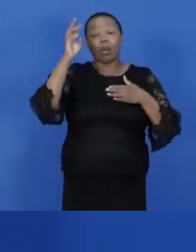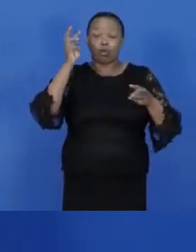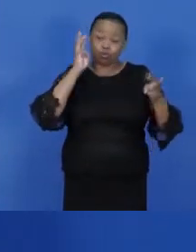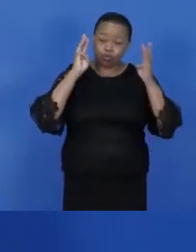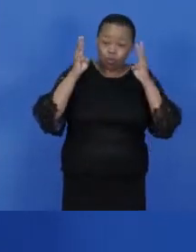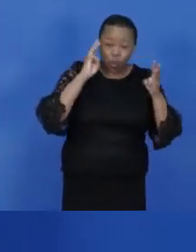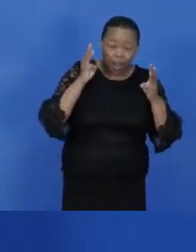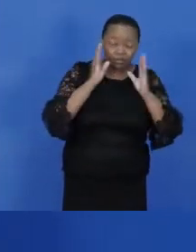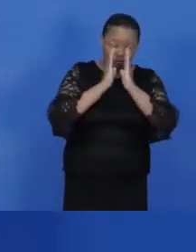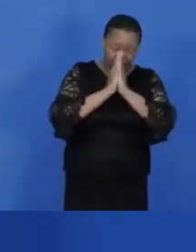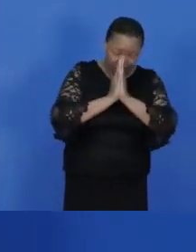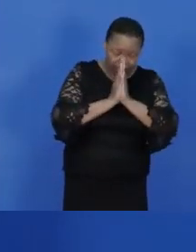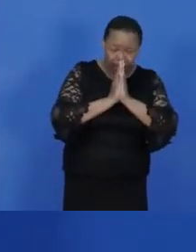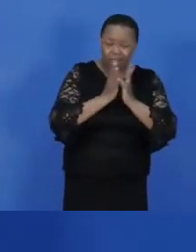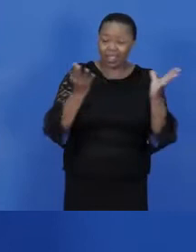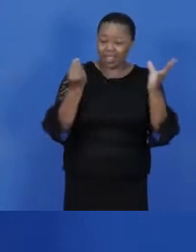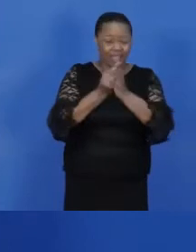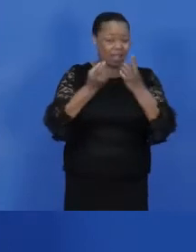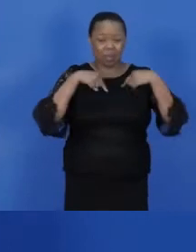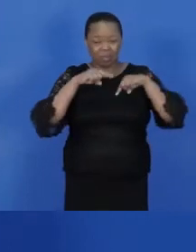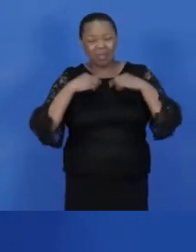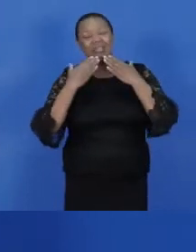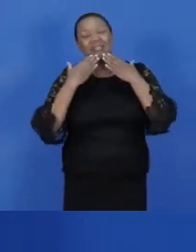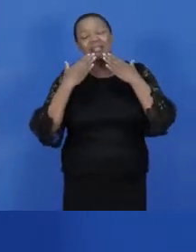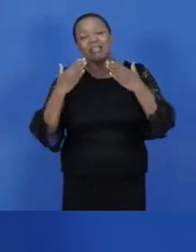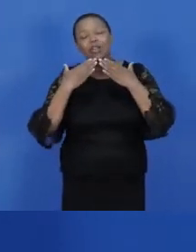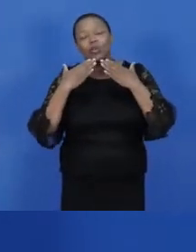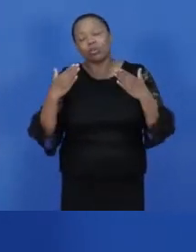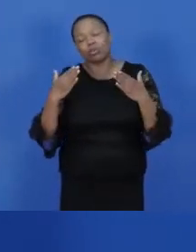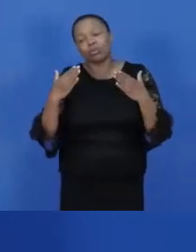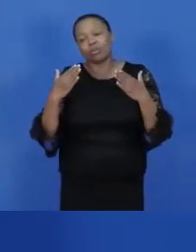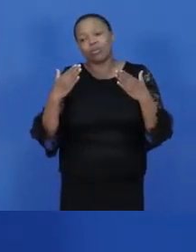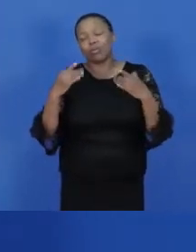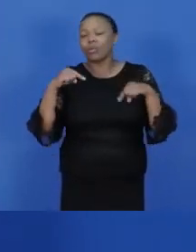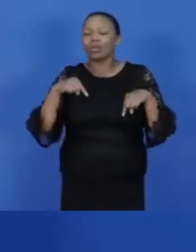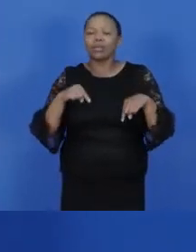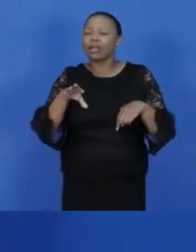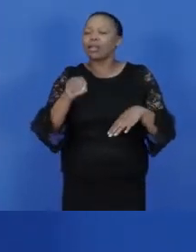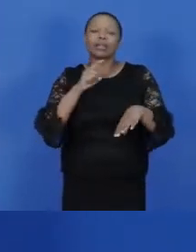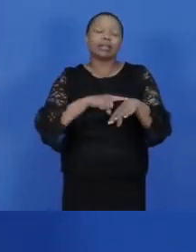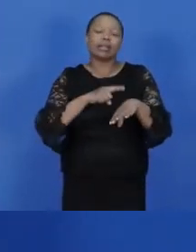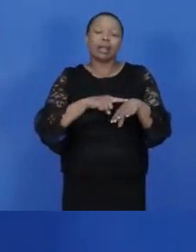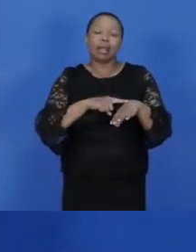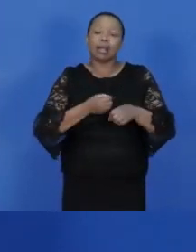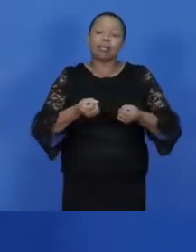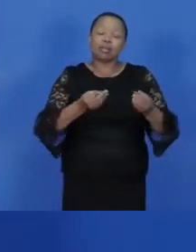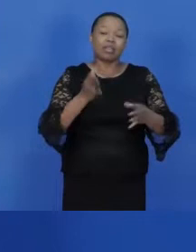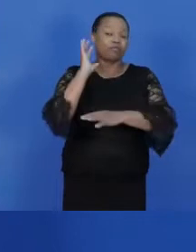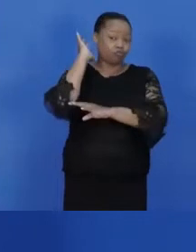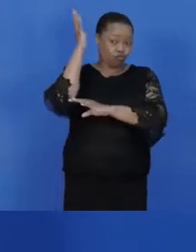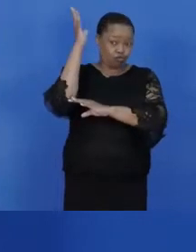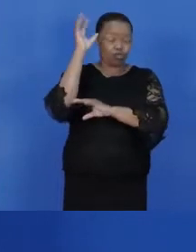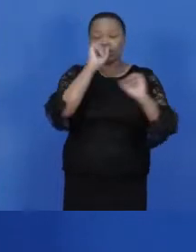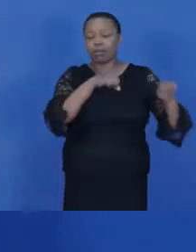have watched, our prayers, and you pray with me. I say thank you very much. And now, just let me take this time to hand over